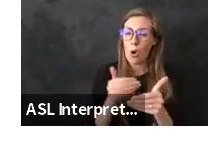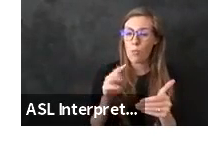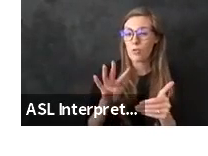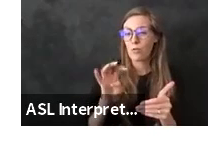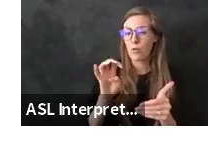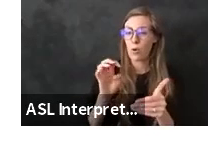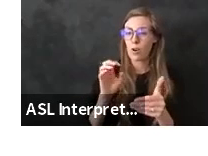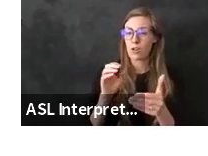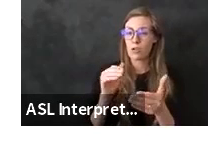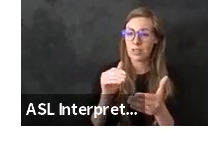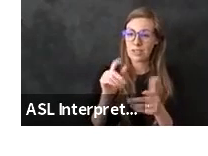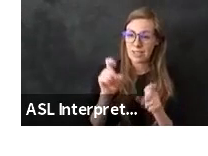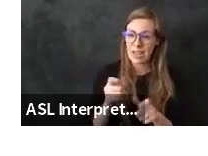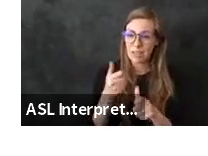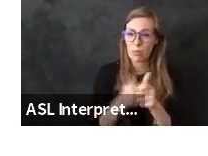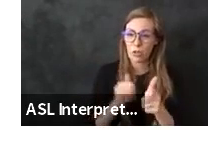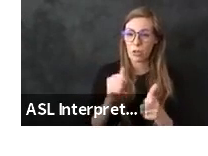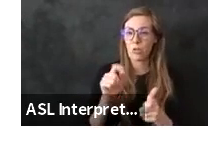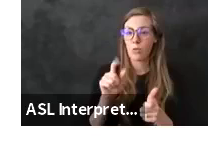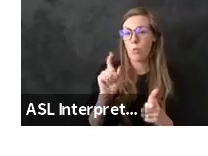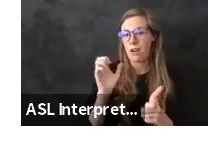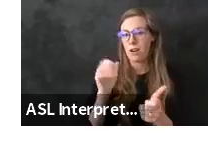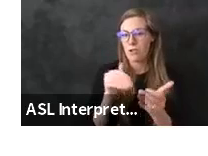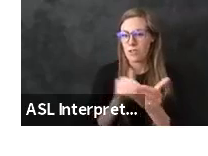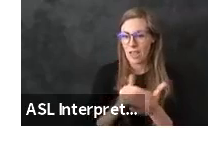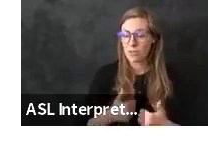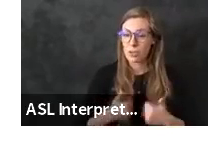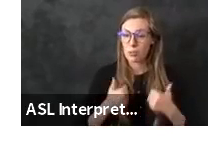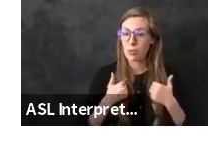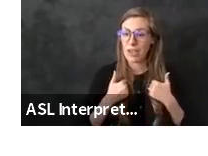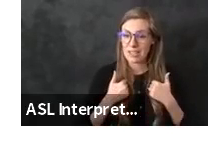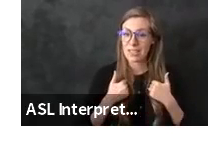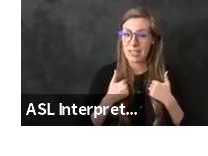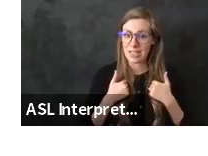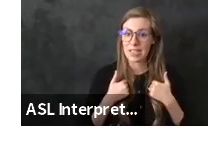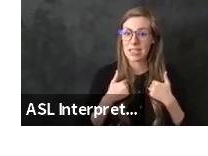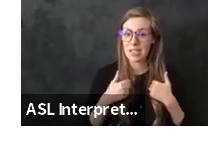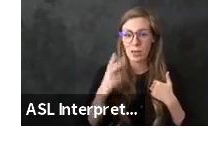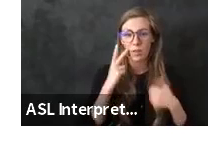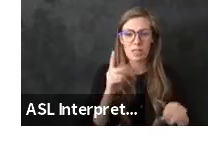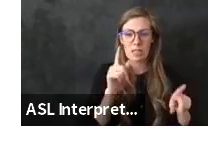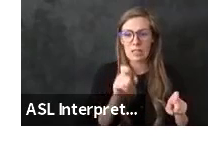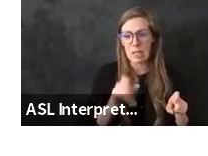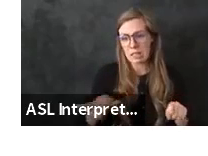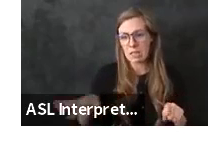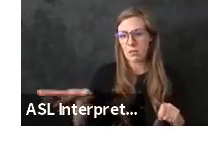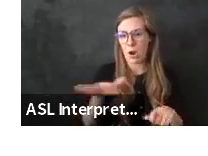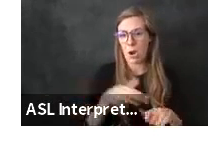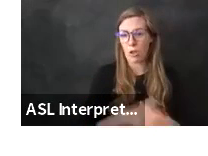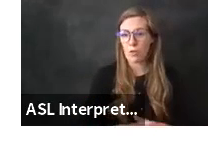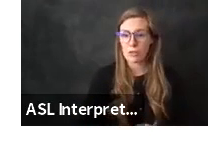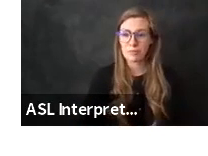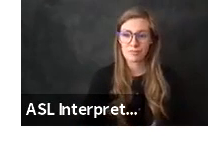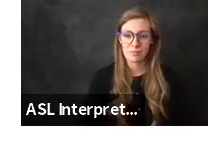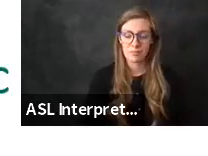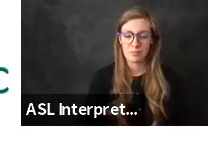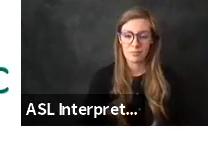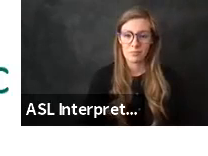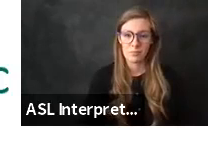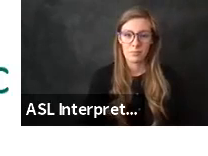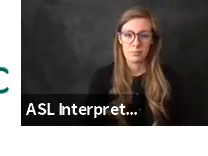residents. And we've seen testing increase across all racial ethnic groups, age groups, and geographies in our county.